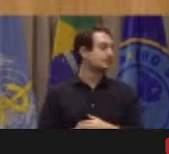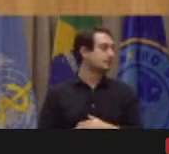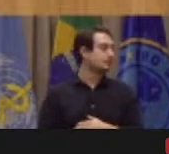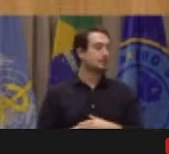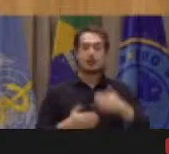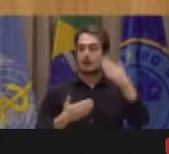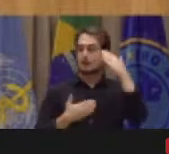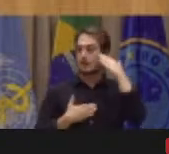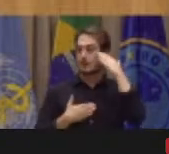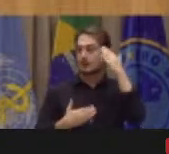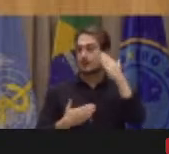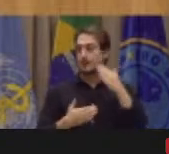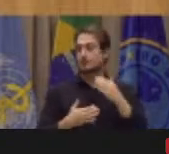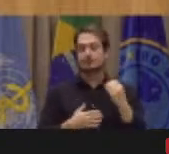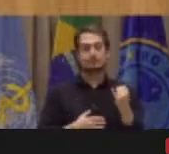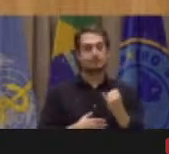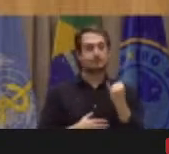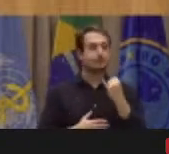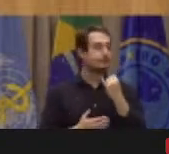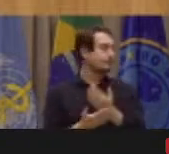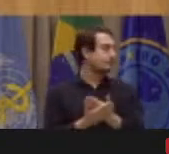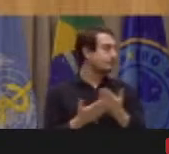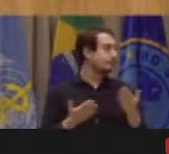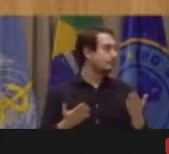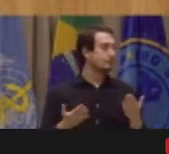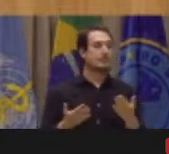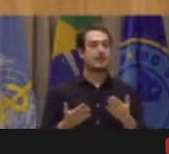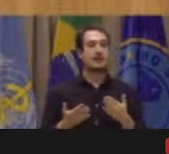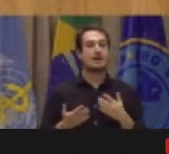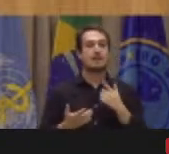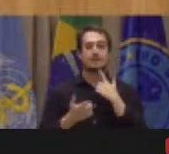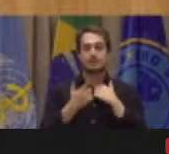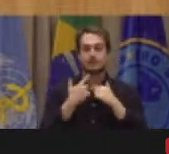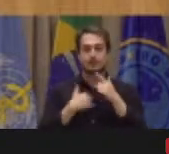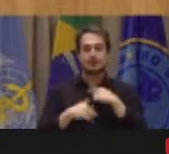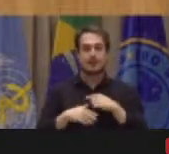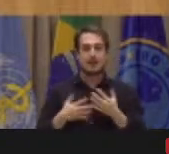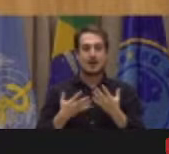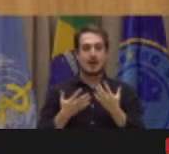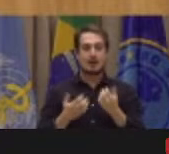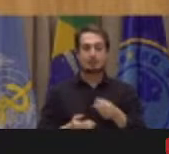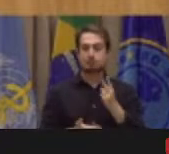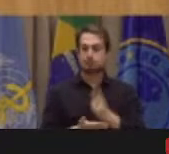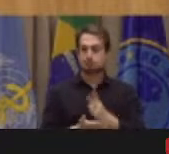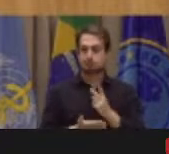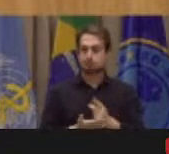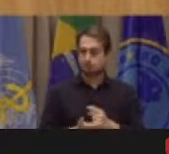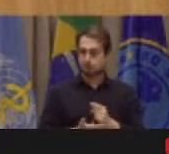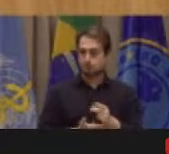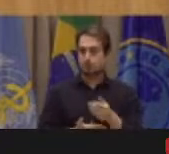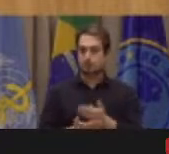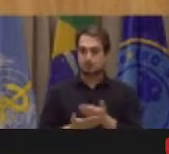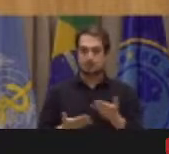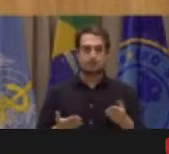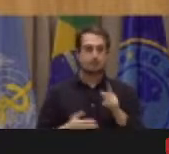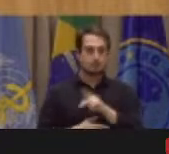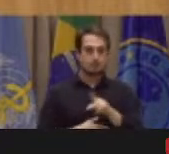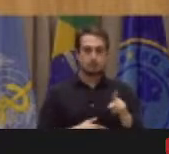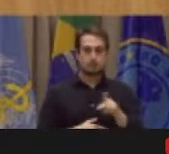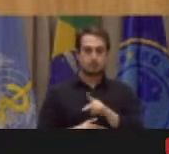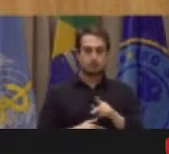Dr. Walter Pena. I would like to thank you for the resilience, the perseverance